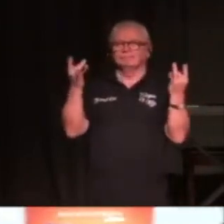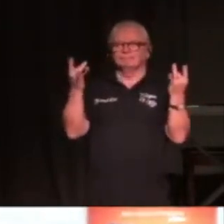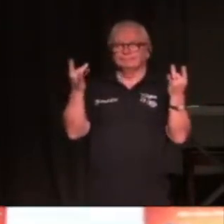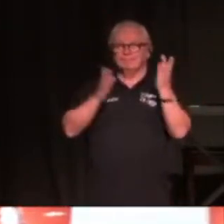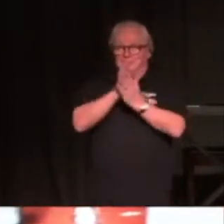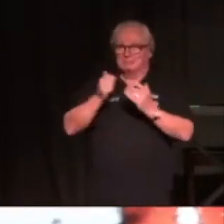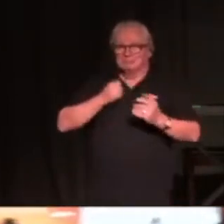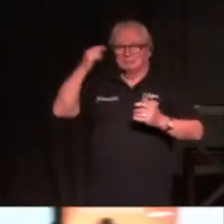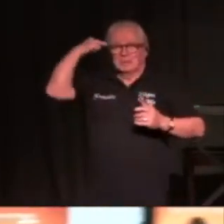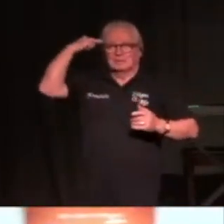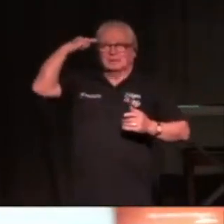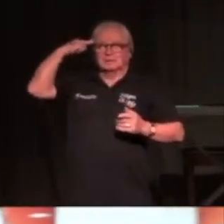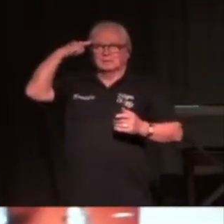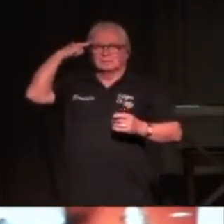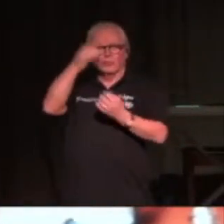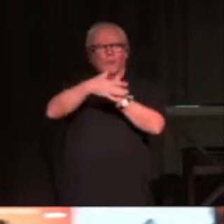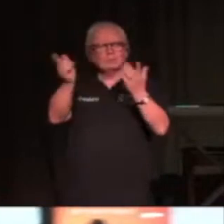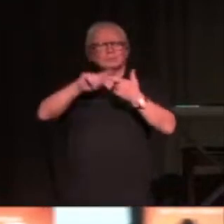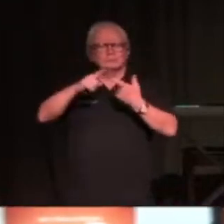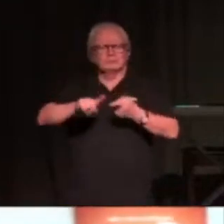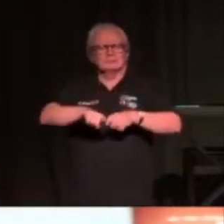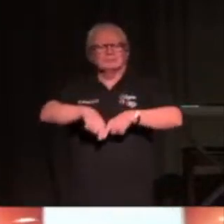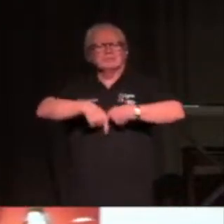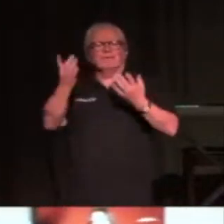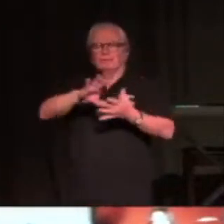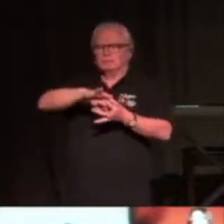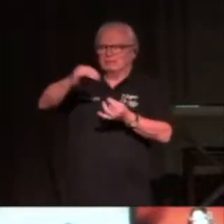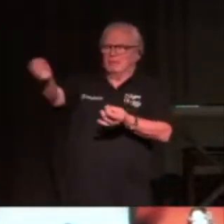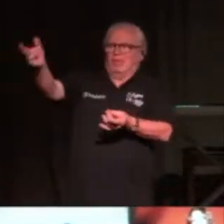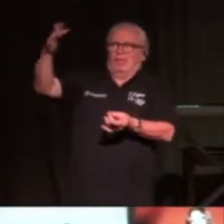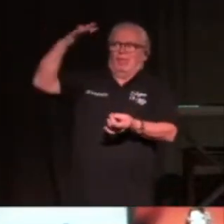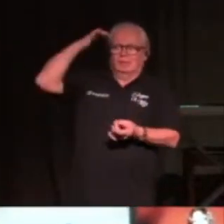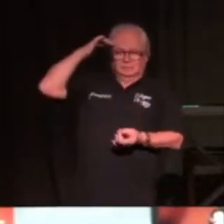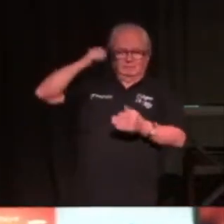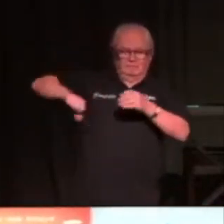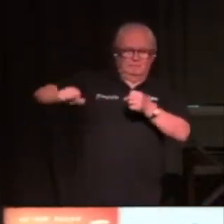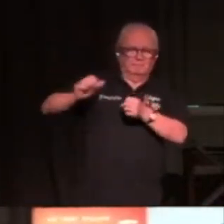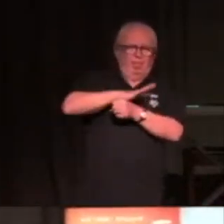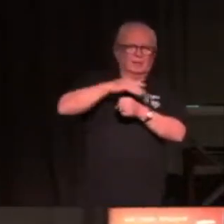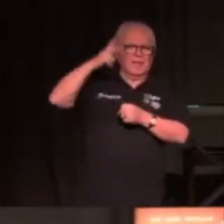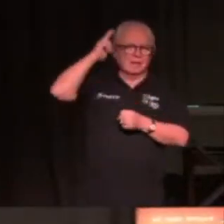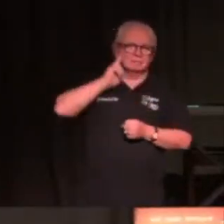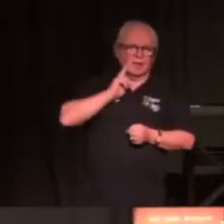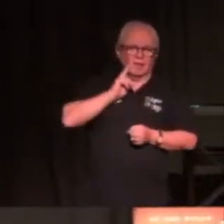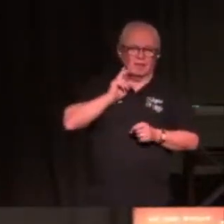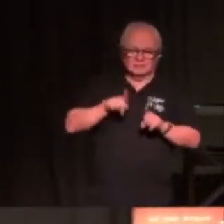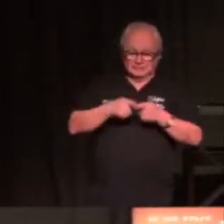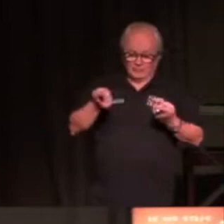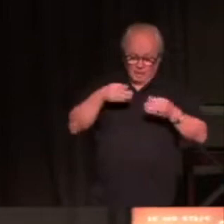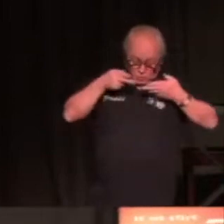the biblical meditation is completely different. Biblical meditation is taking on the mind of